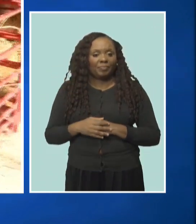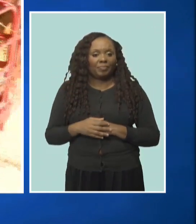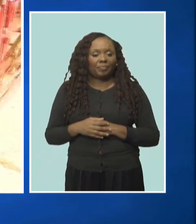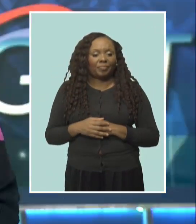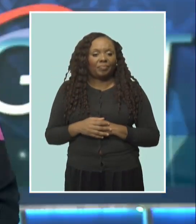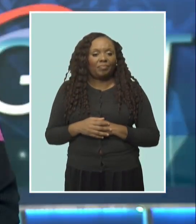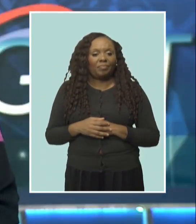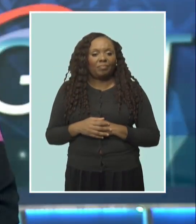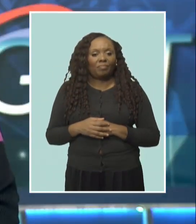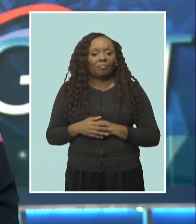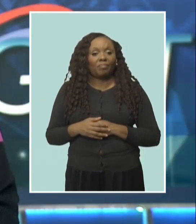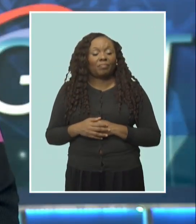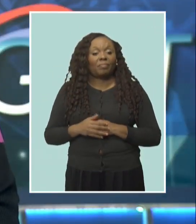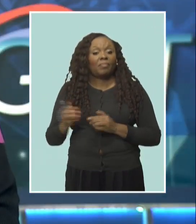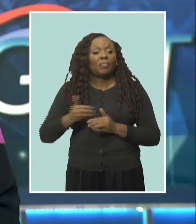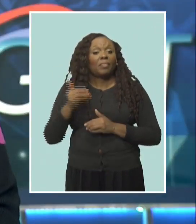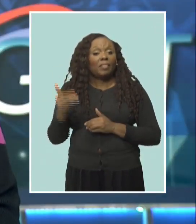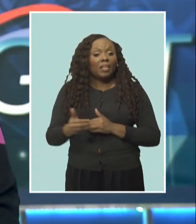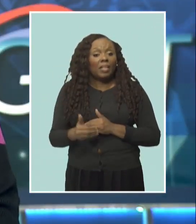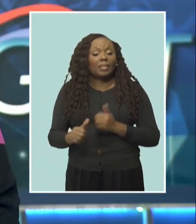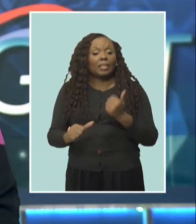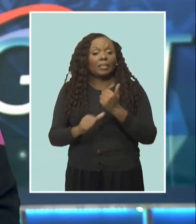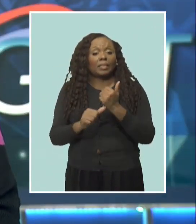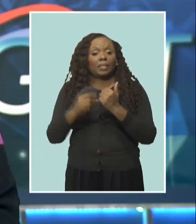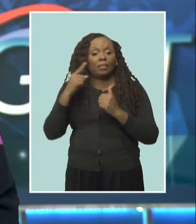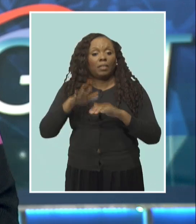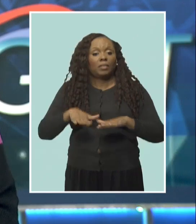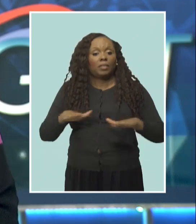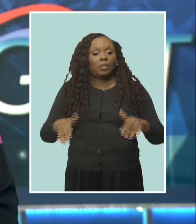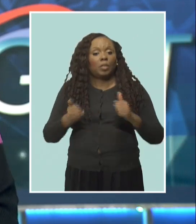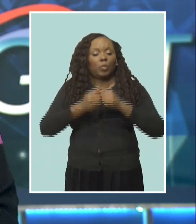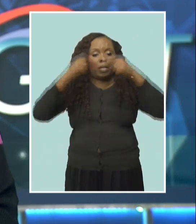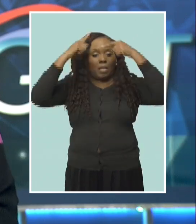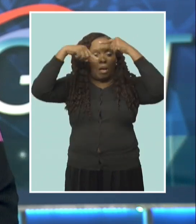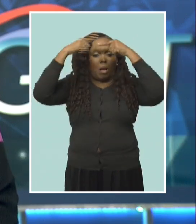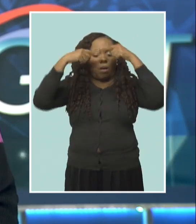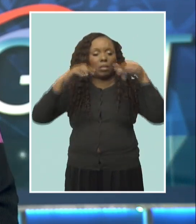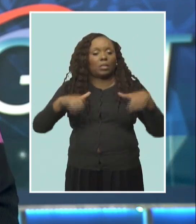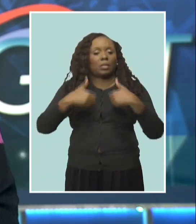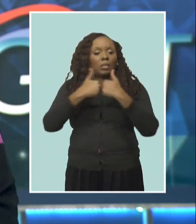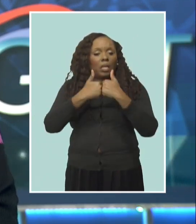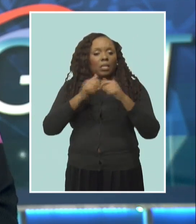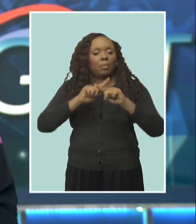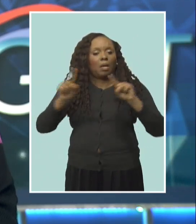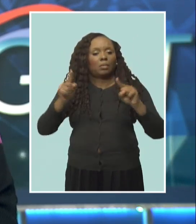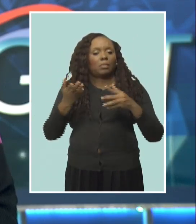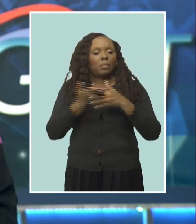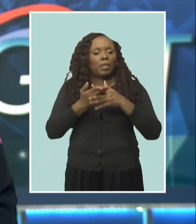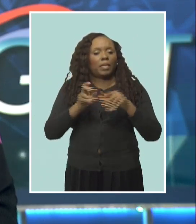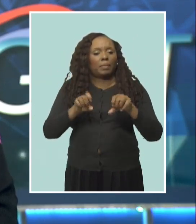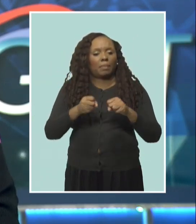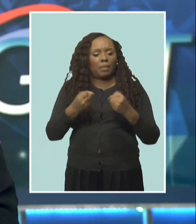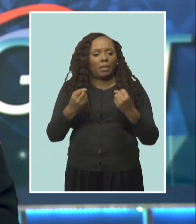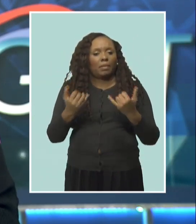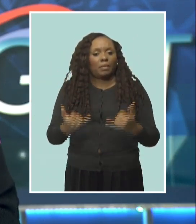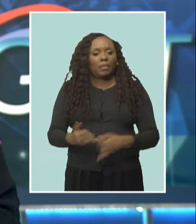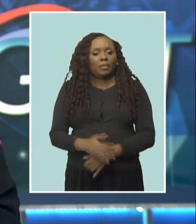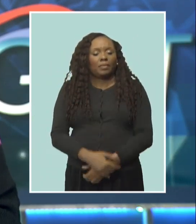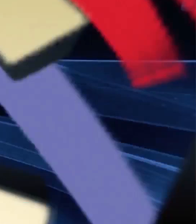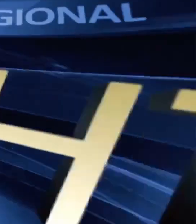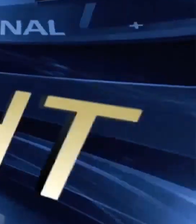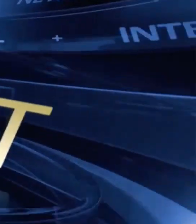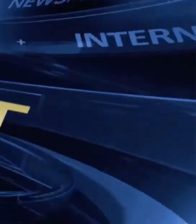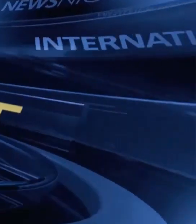News. Well, coming up, a call for more consideration and assistance for children with cognitive challenges.